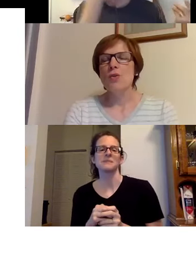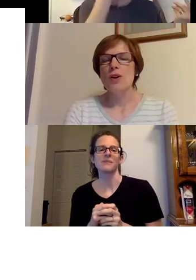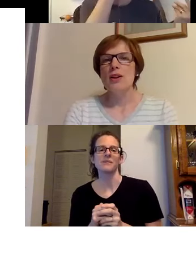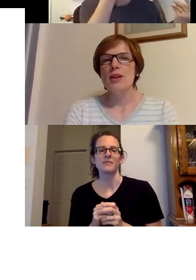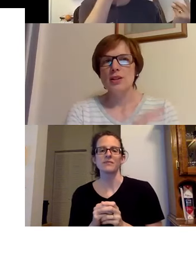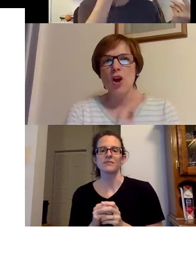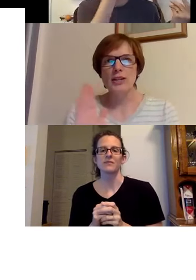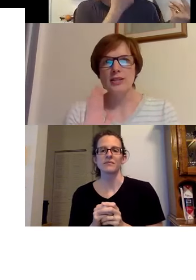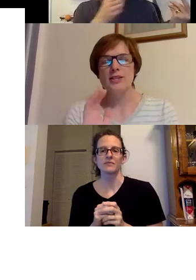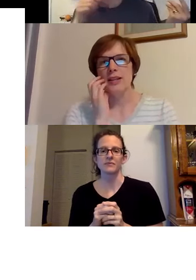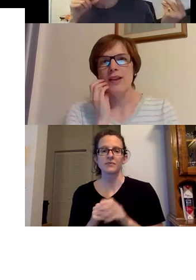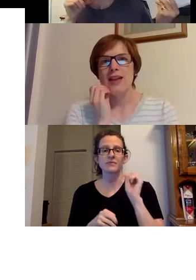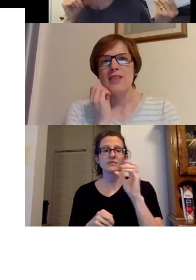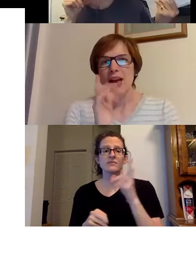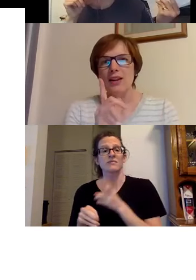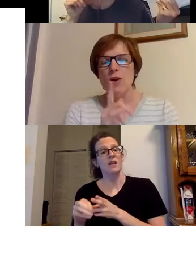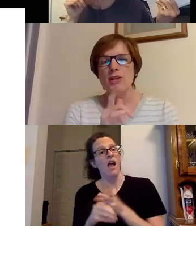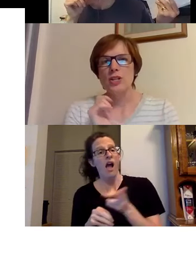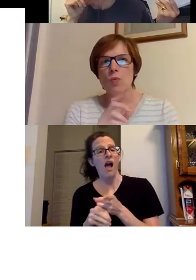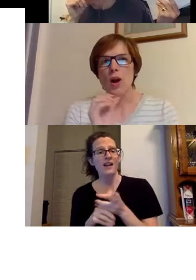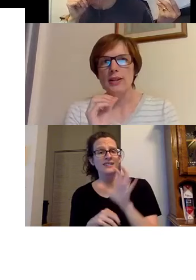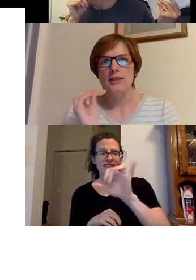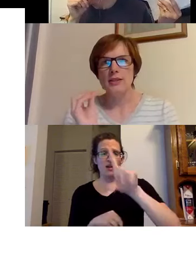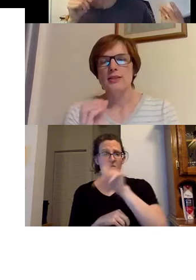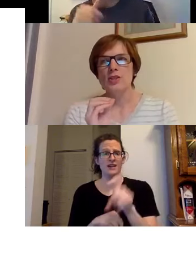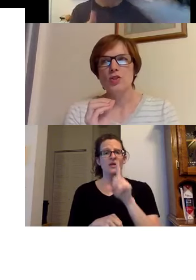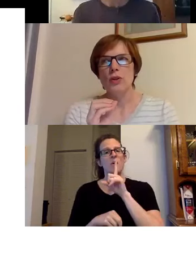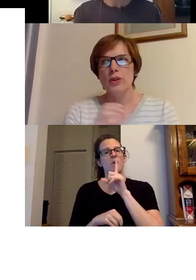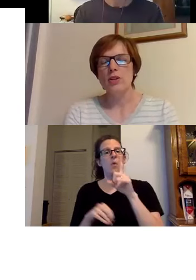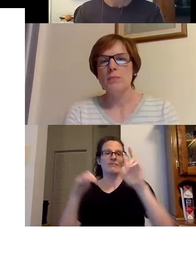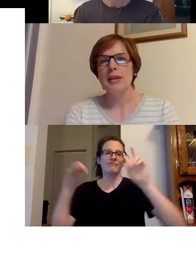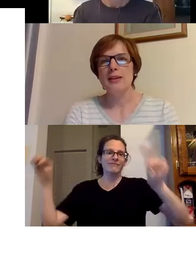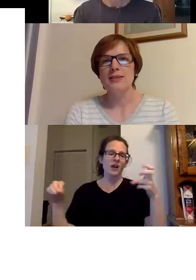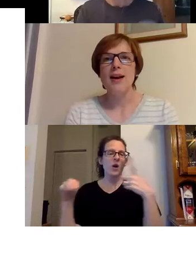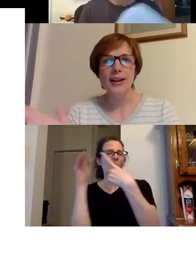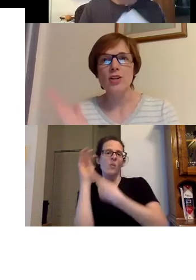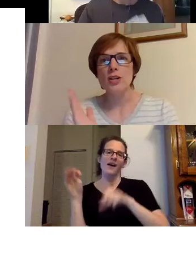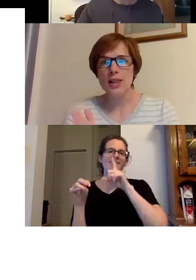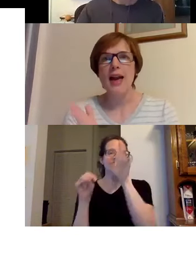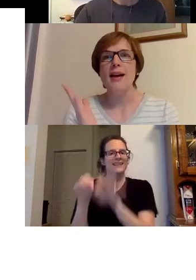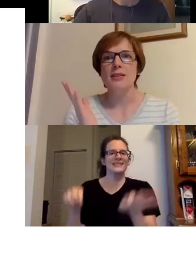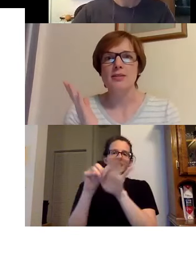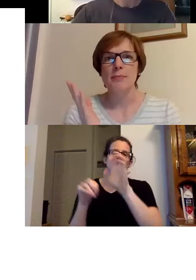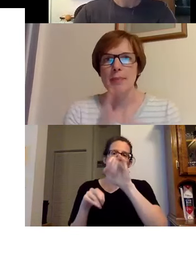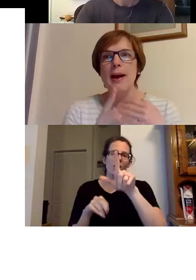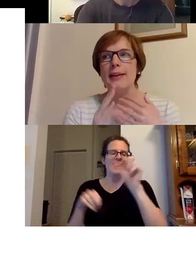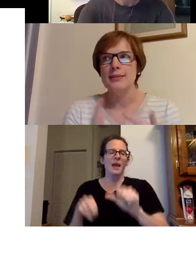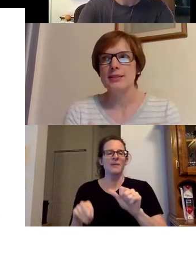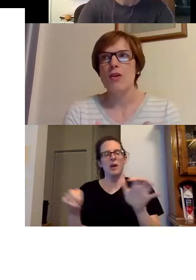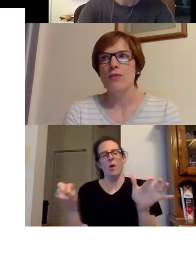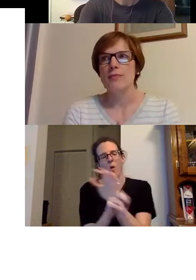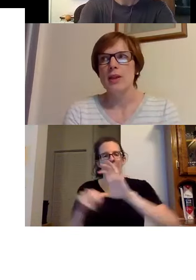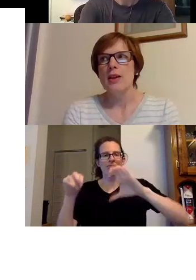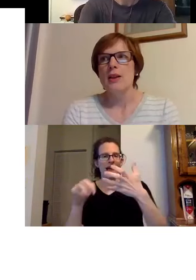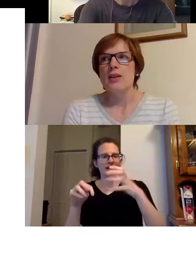So honestly, that question, what is an essential oil, could be an entire class by